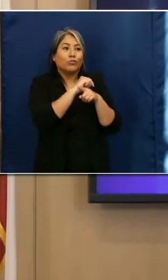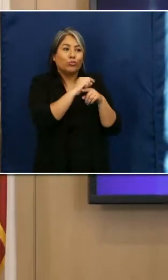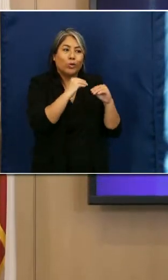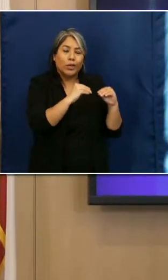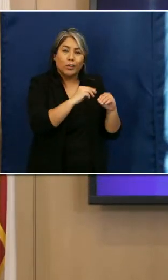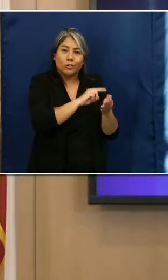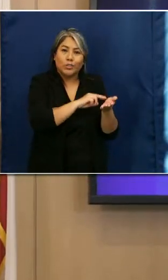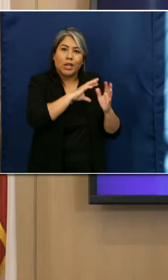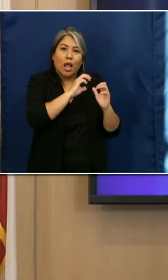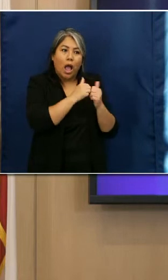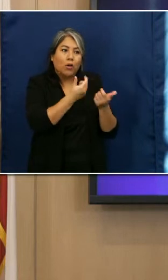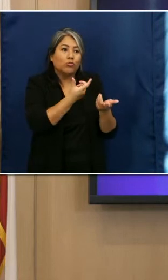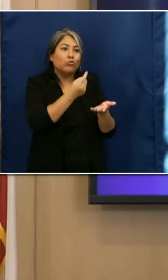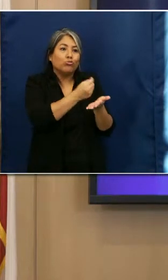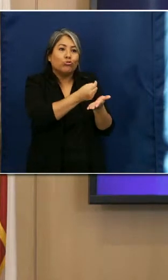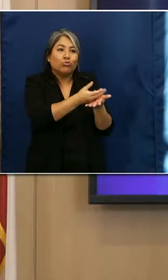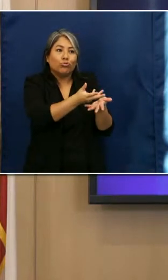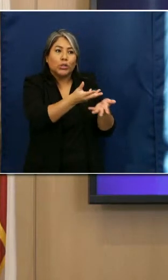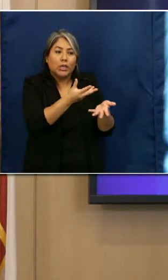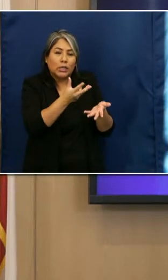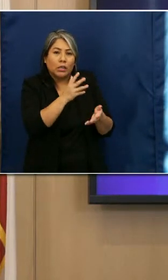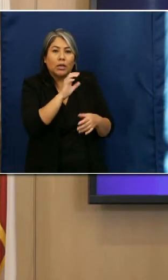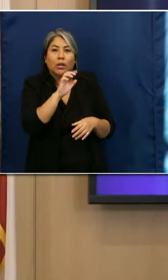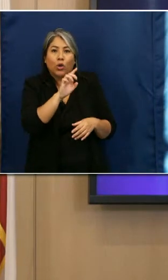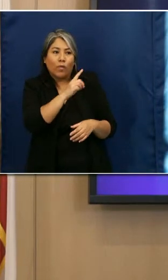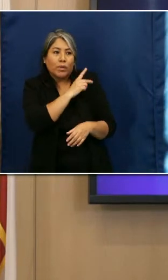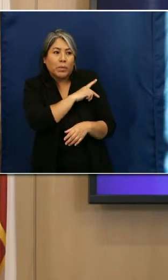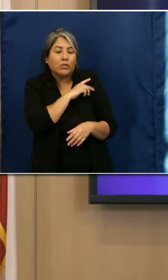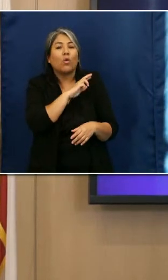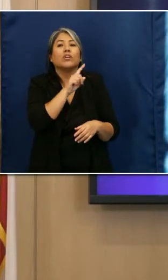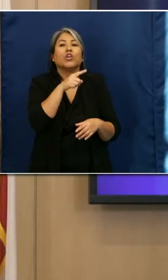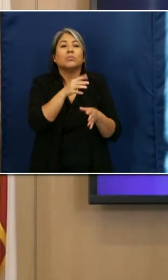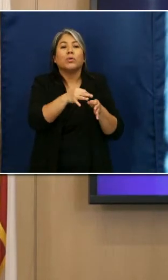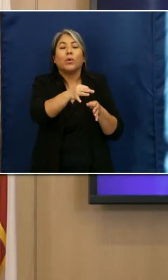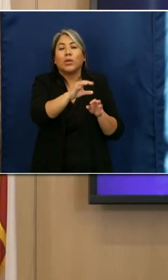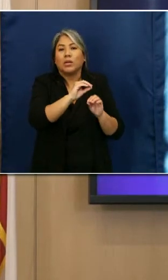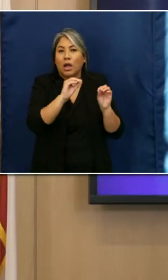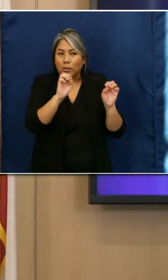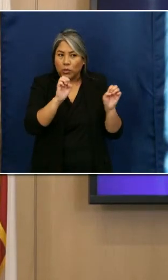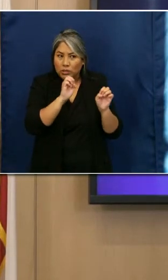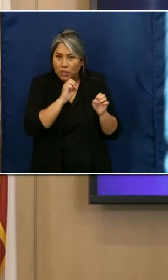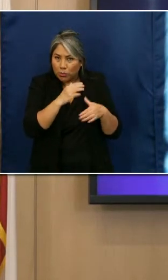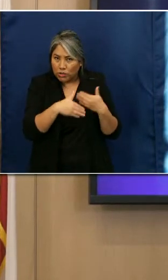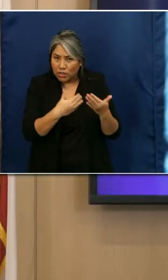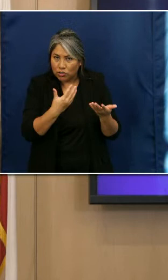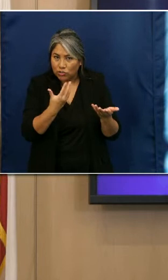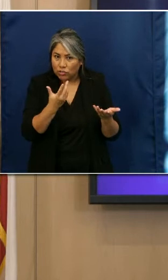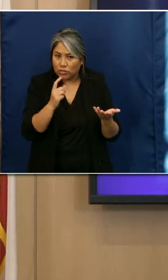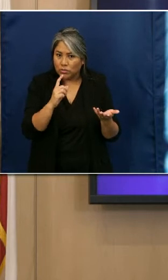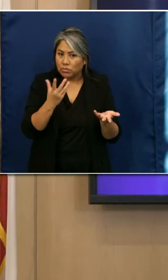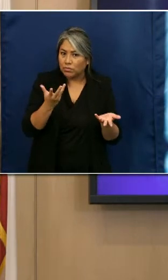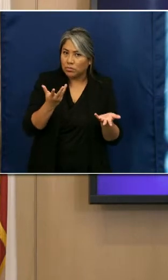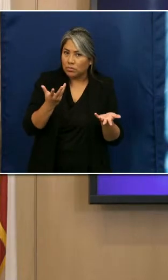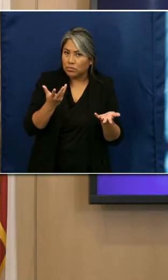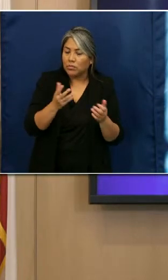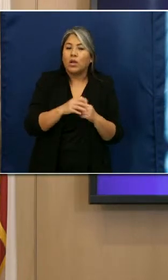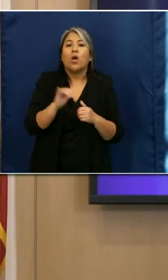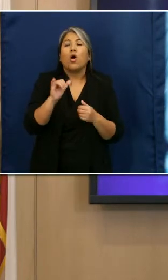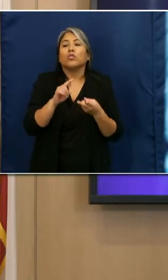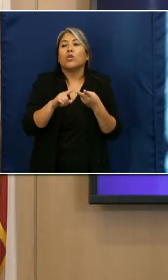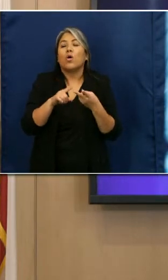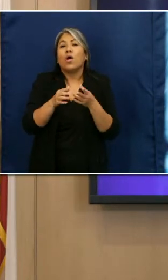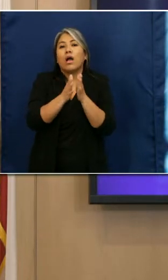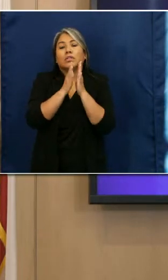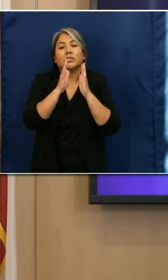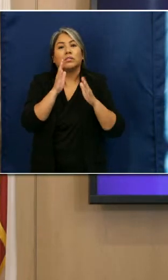to be able to treat COVID patients, or just postponing non-emergency procedures? And she also asks,